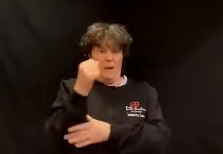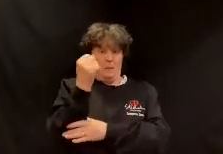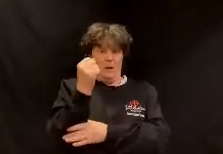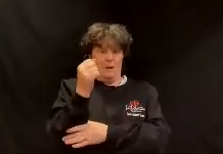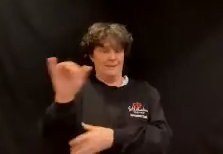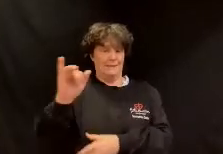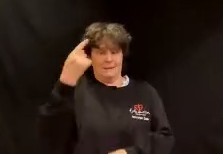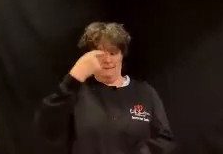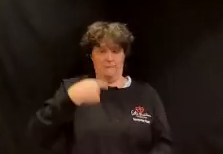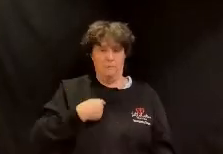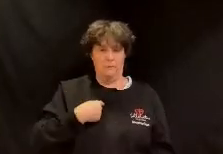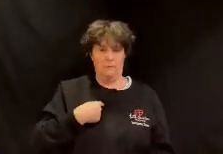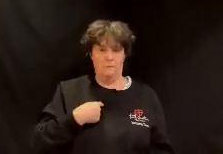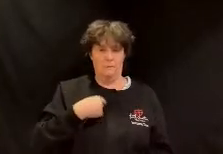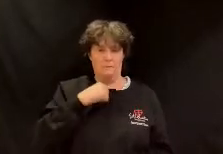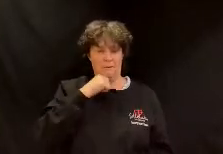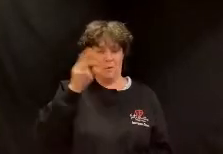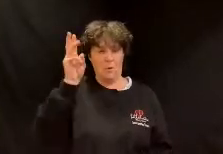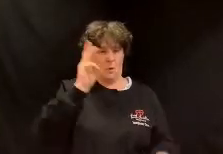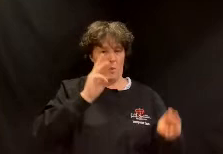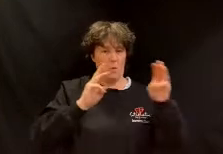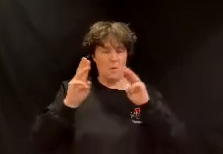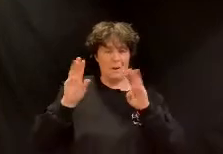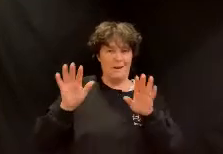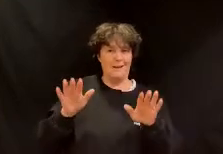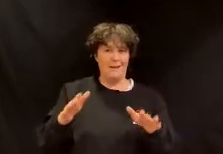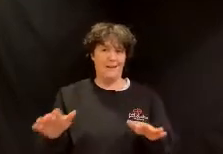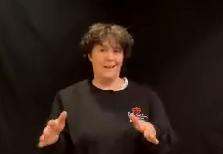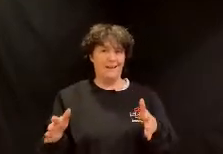Don't waver at the promise of God through unbelief.